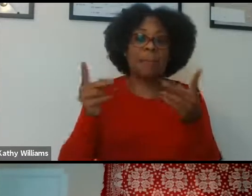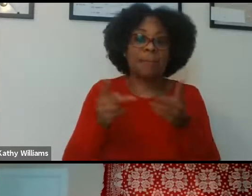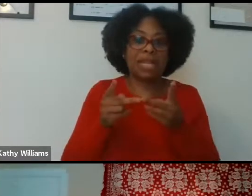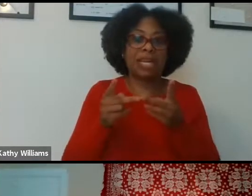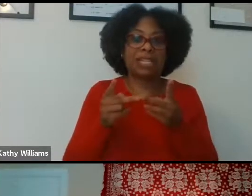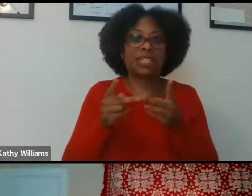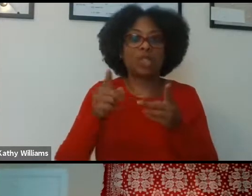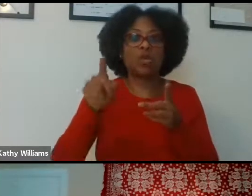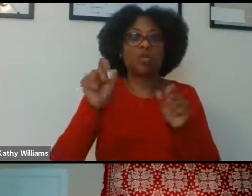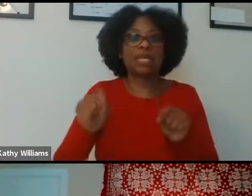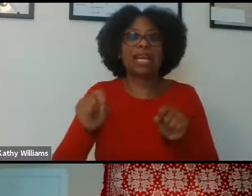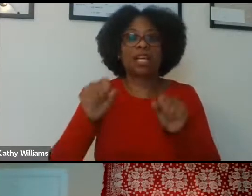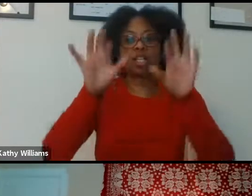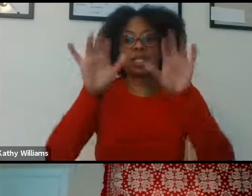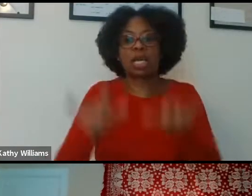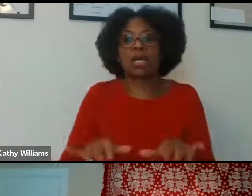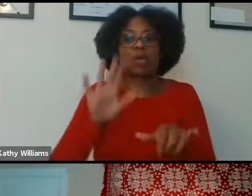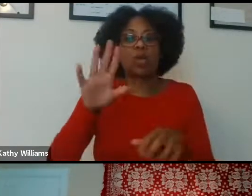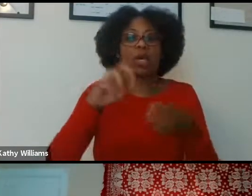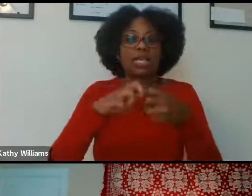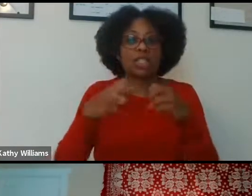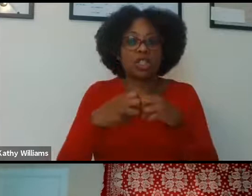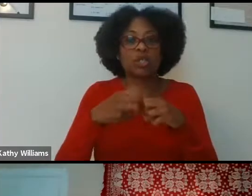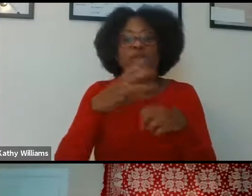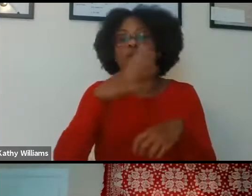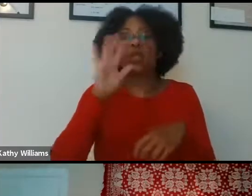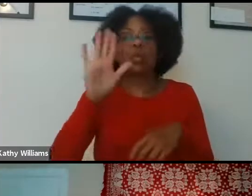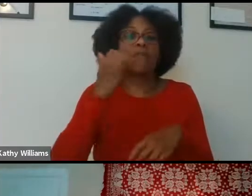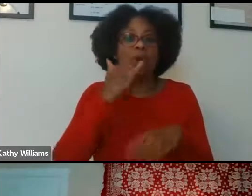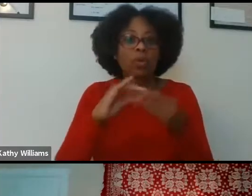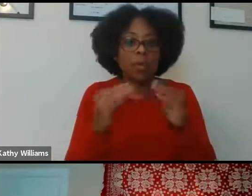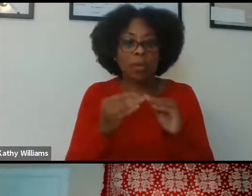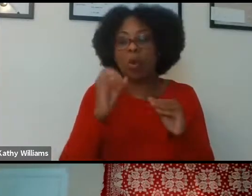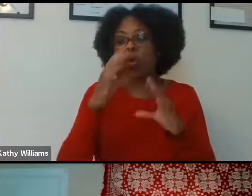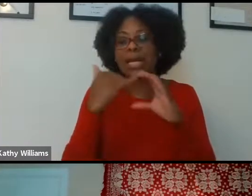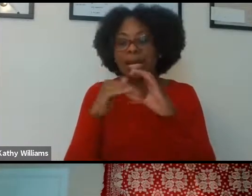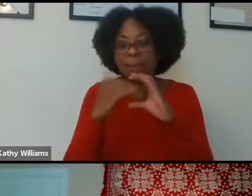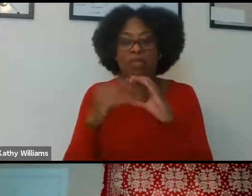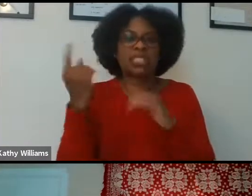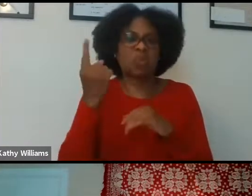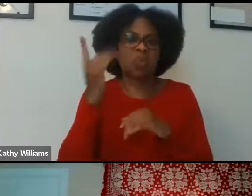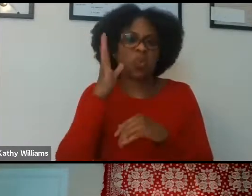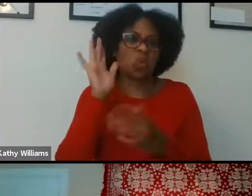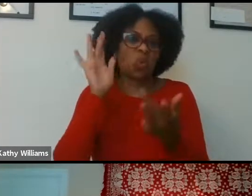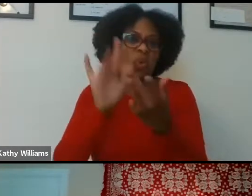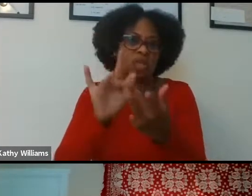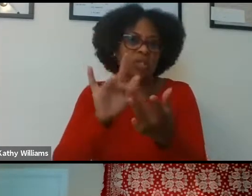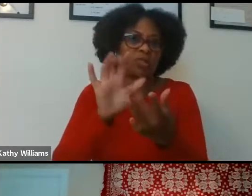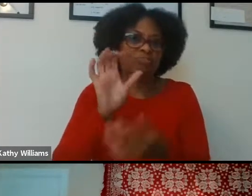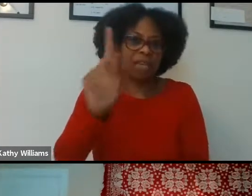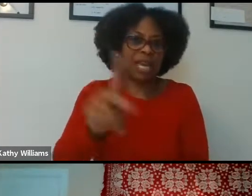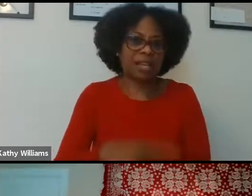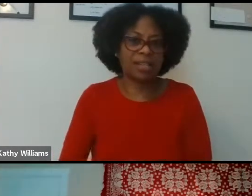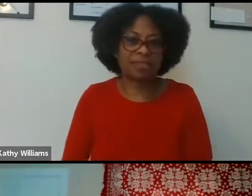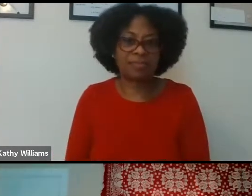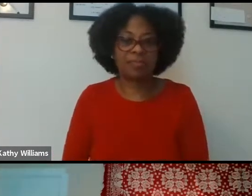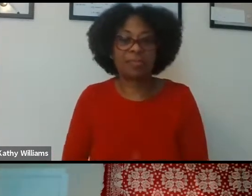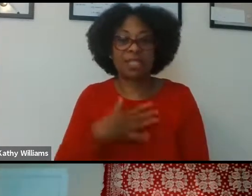your issue is and contact information, and someone will get back to you. And the toll-free number is